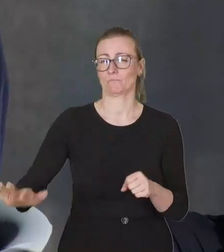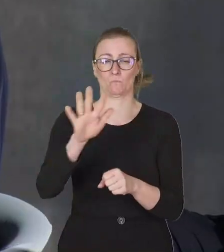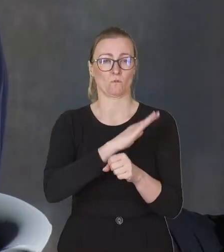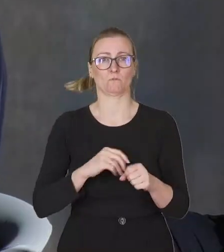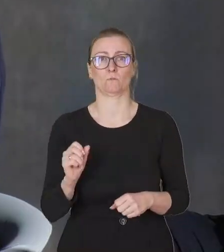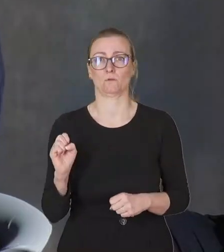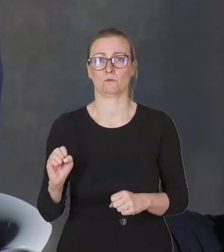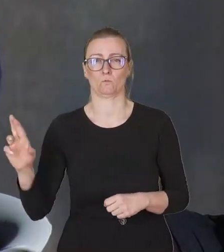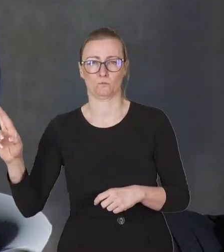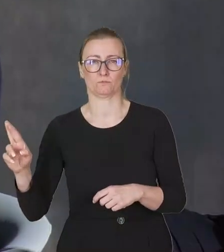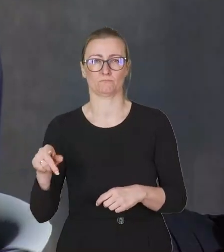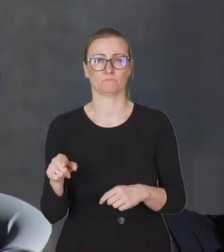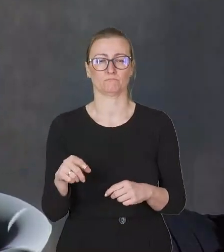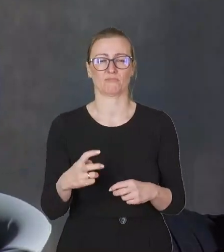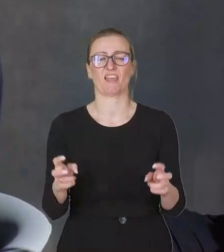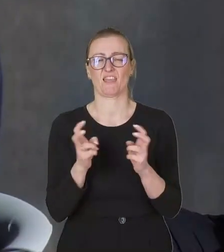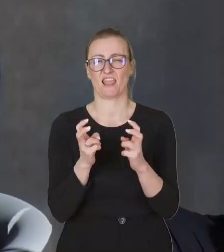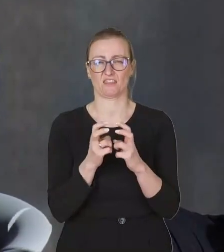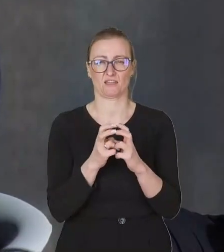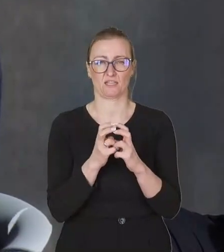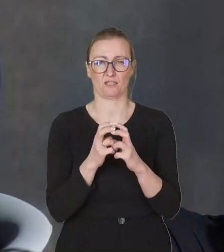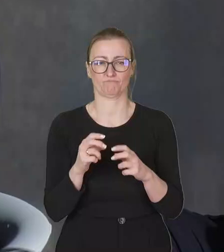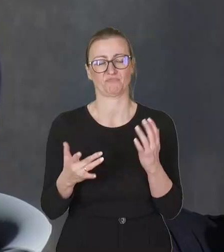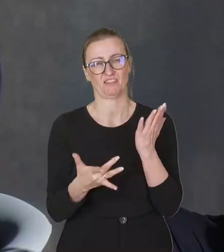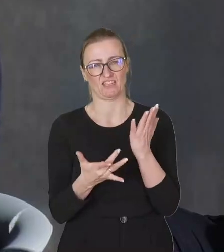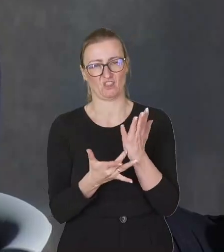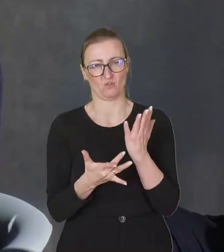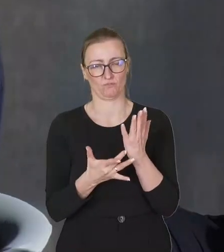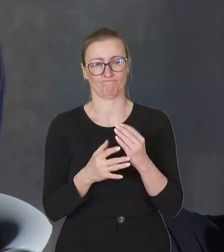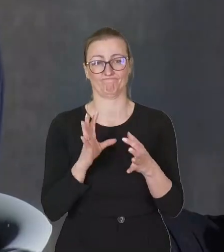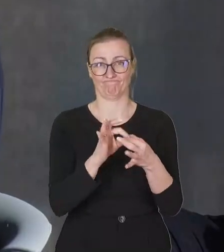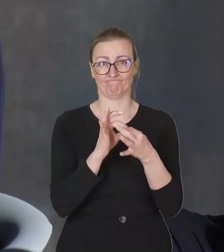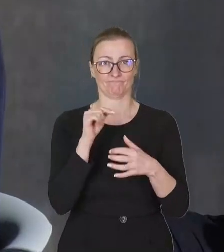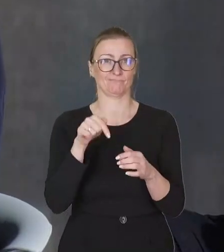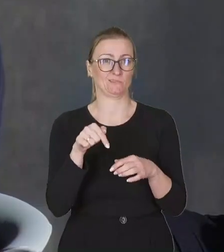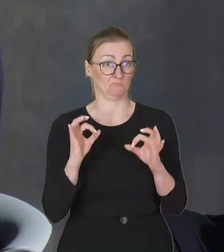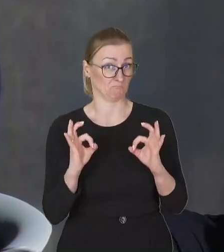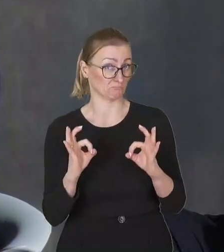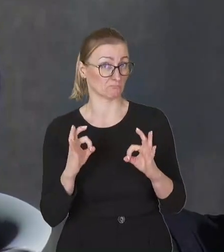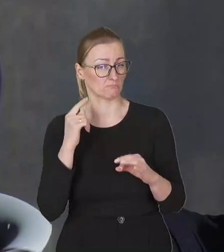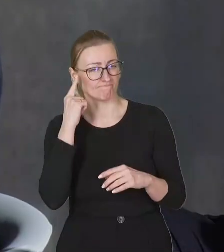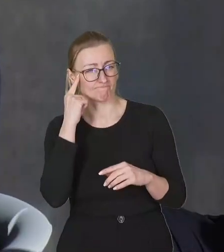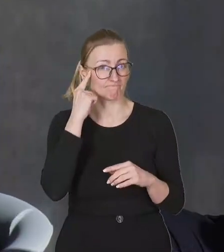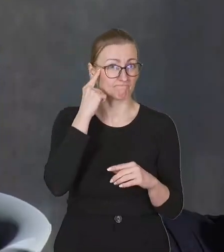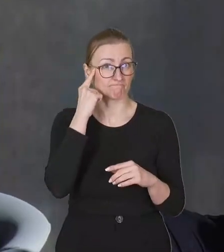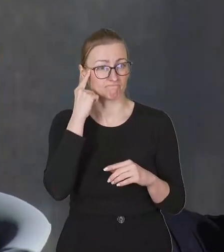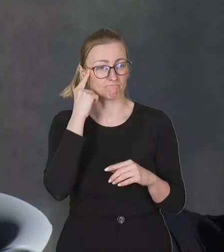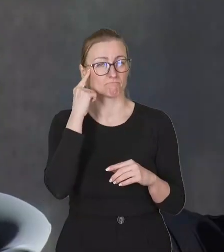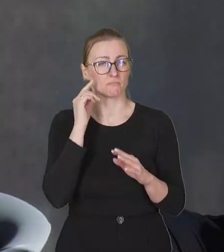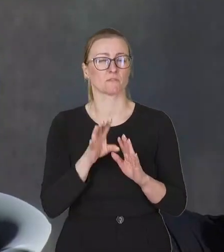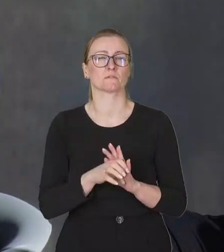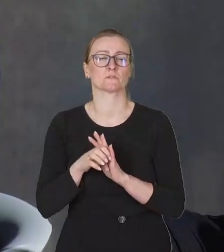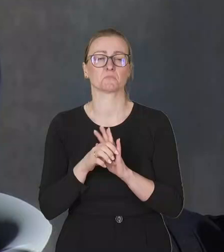good example what type of central policy should be, because this is very comprehensive. There